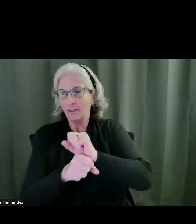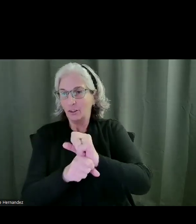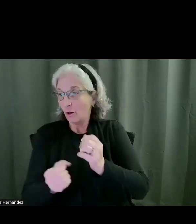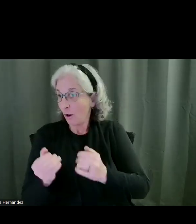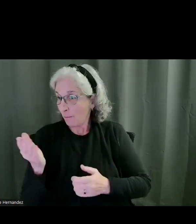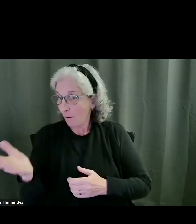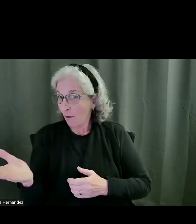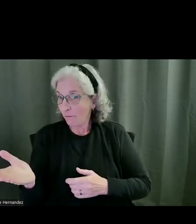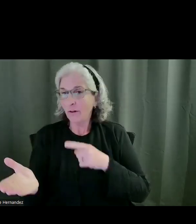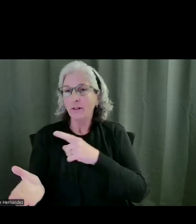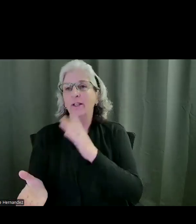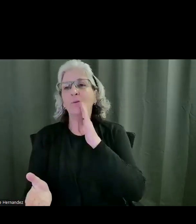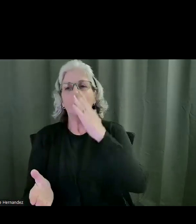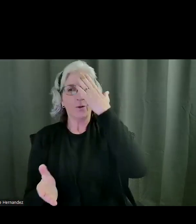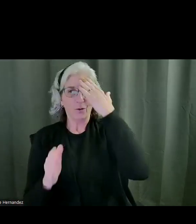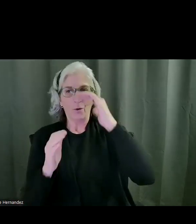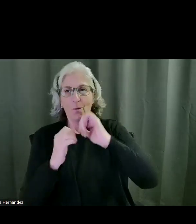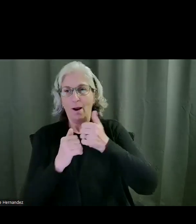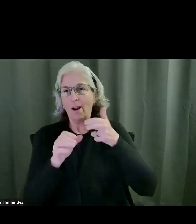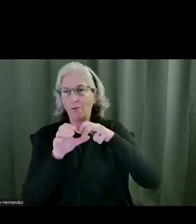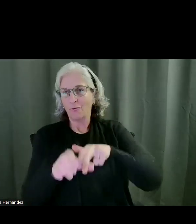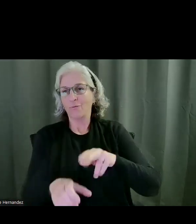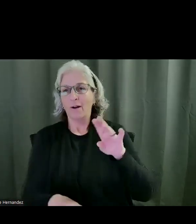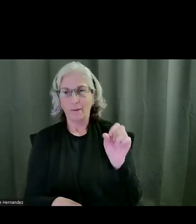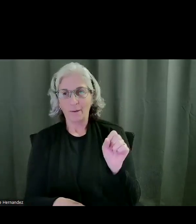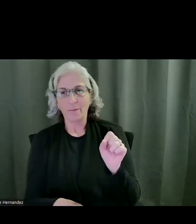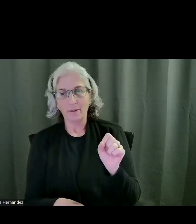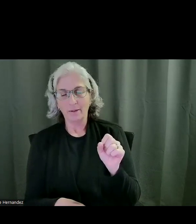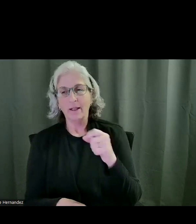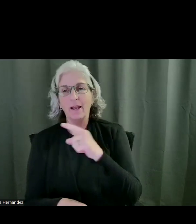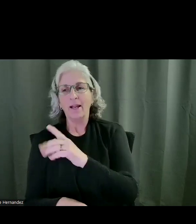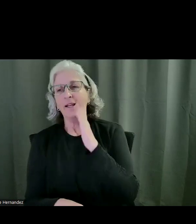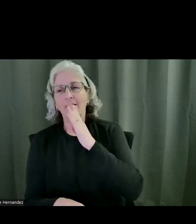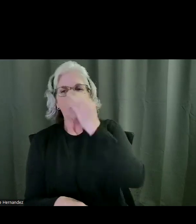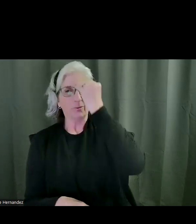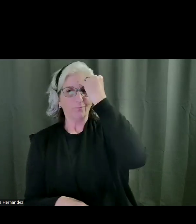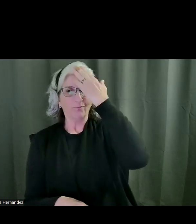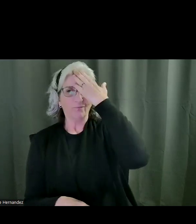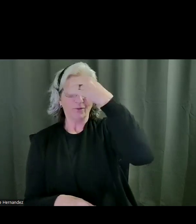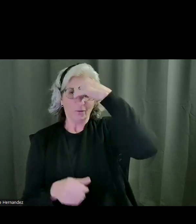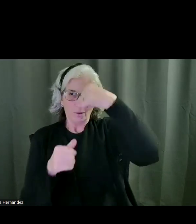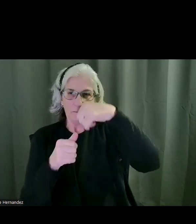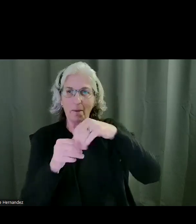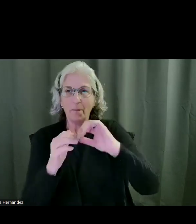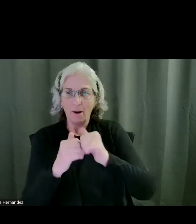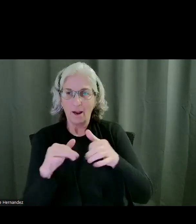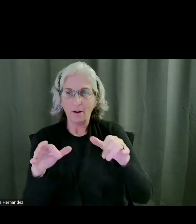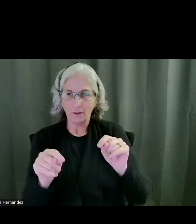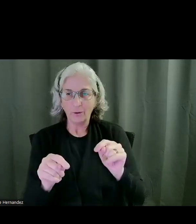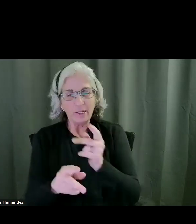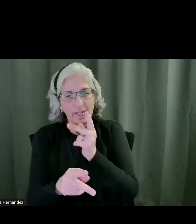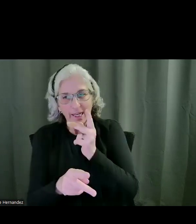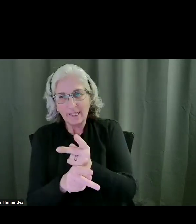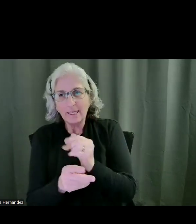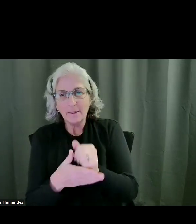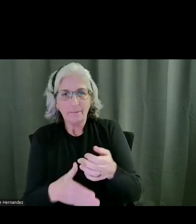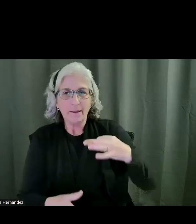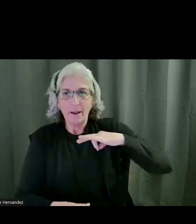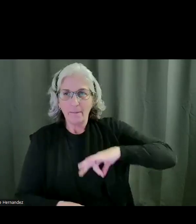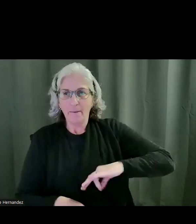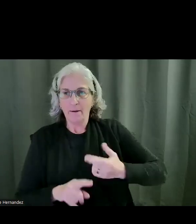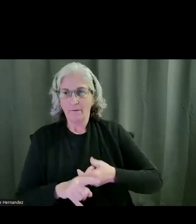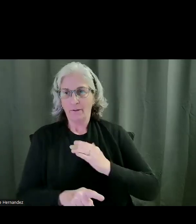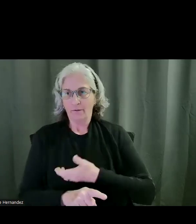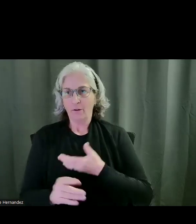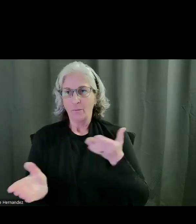to have that benefit from our efforts early on in services with him. All right, so